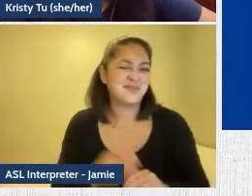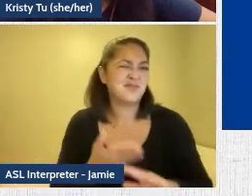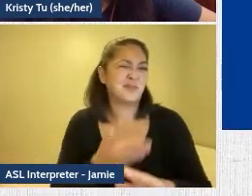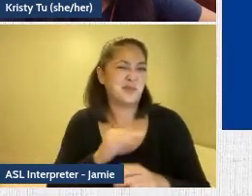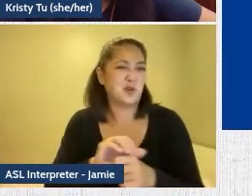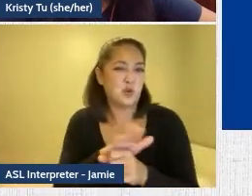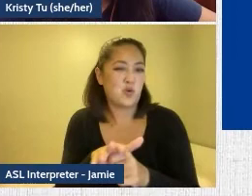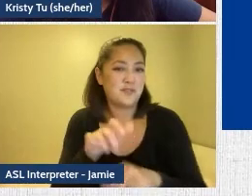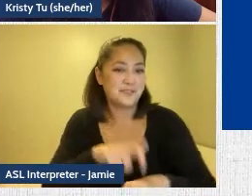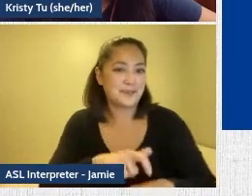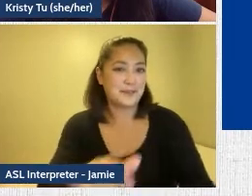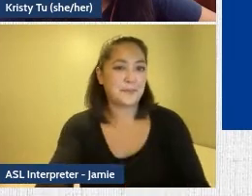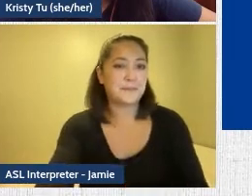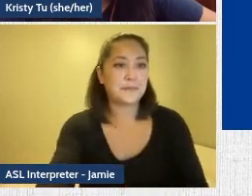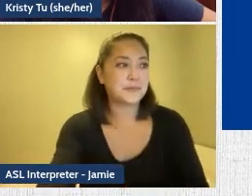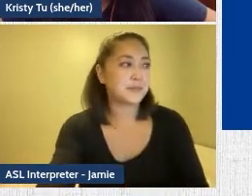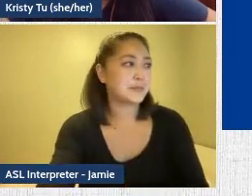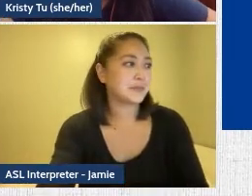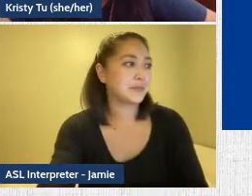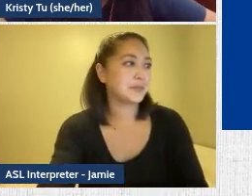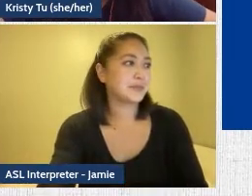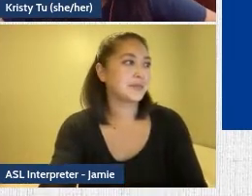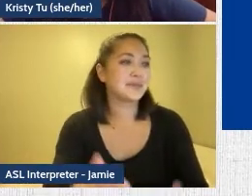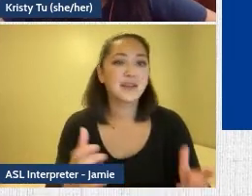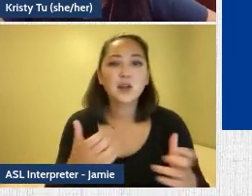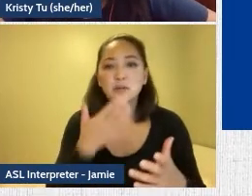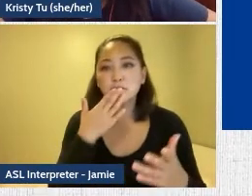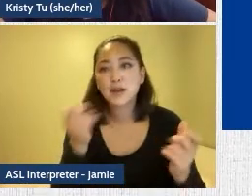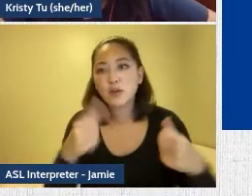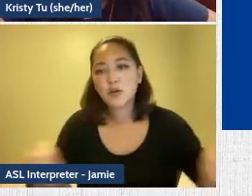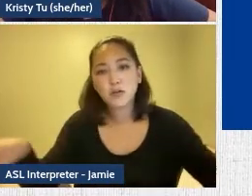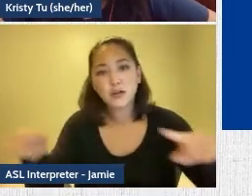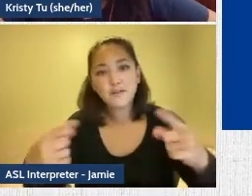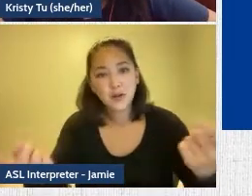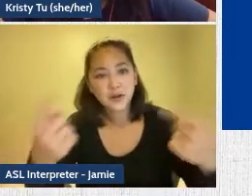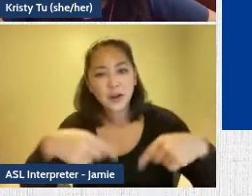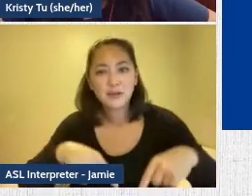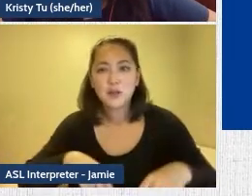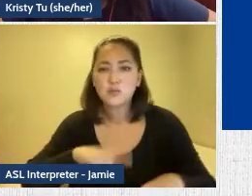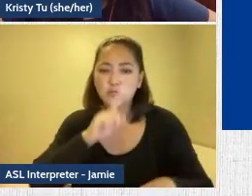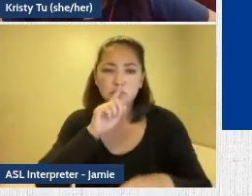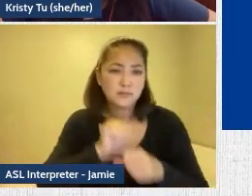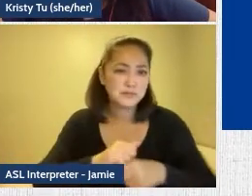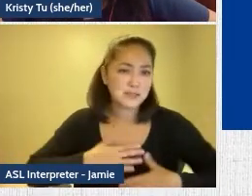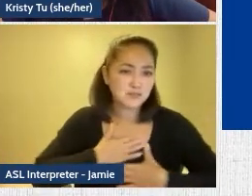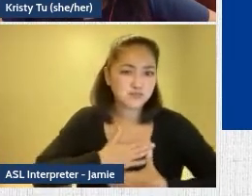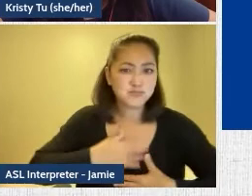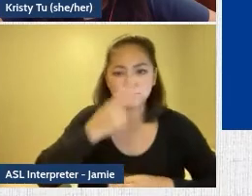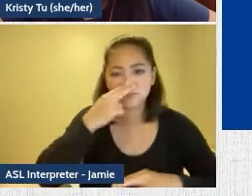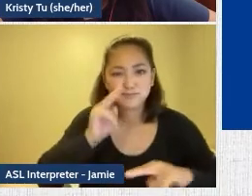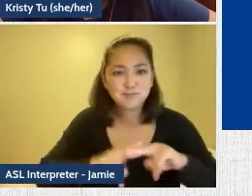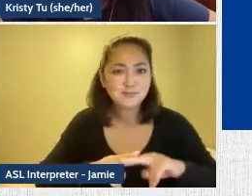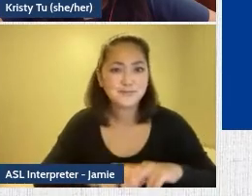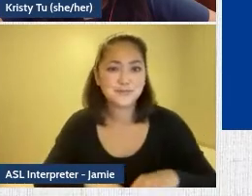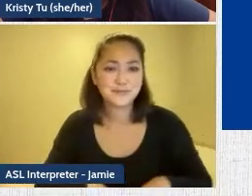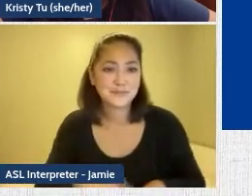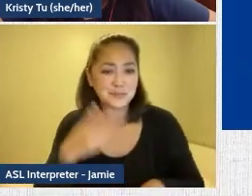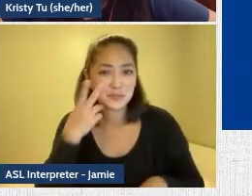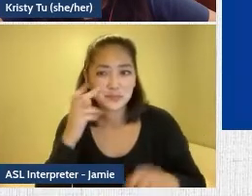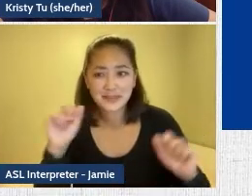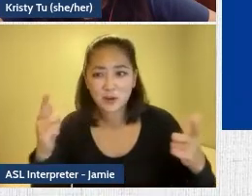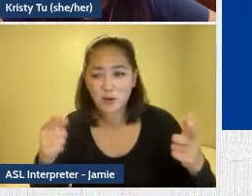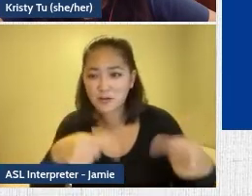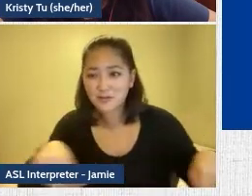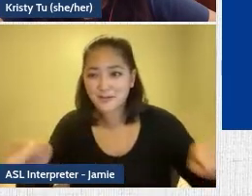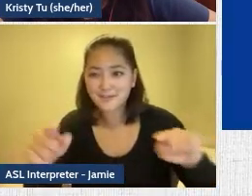All right. Well, I want to thank everyone for coming. This was a lot of fun, and it was just a great way to see you all virtually. Let's